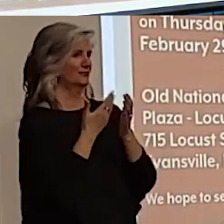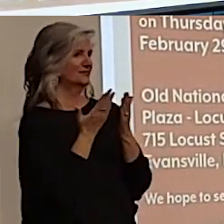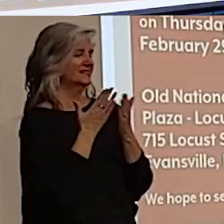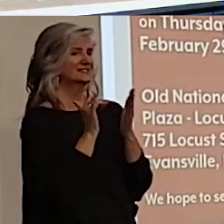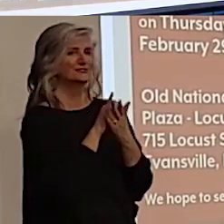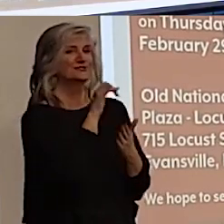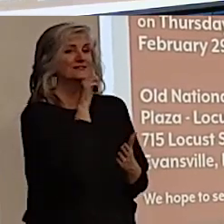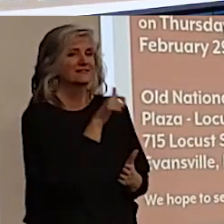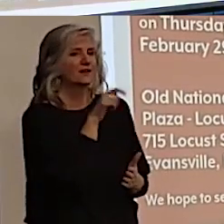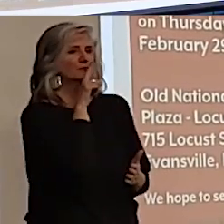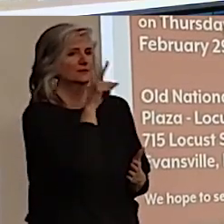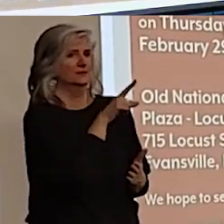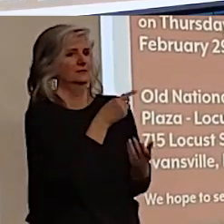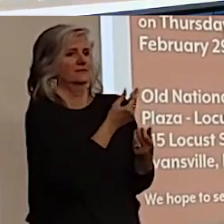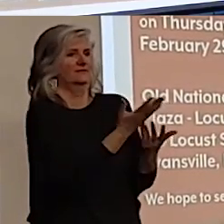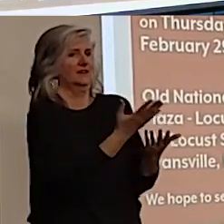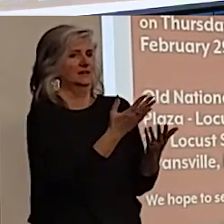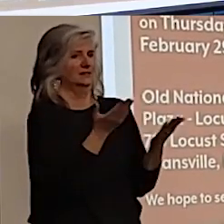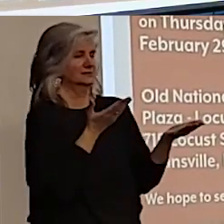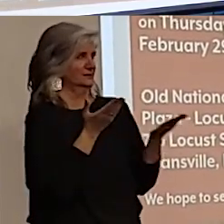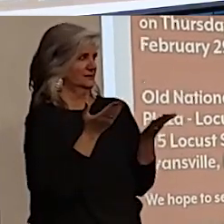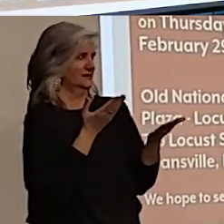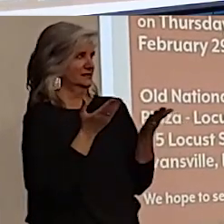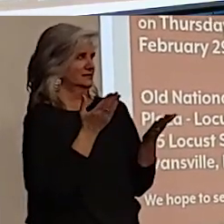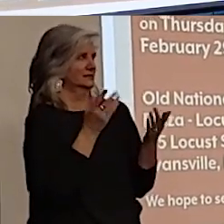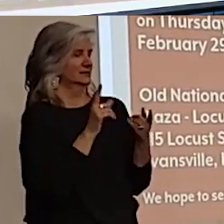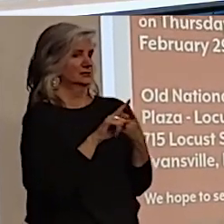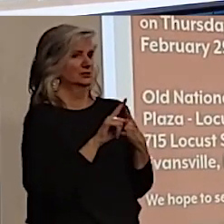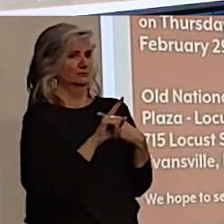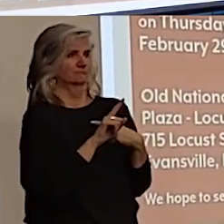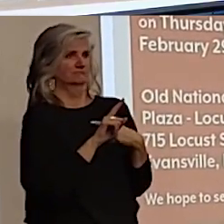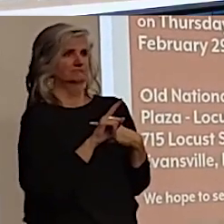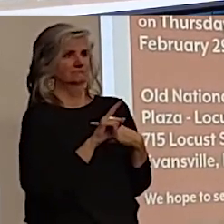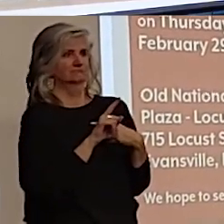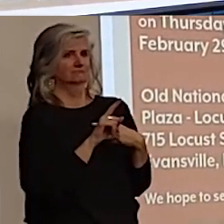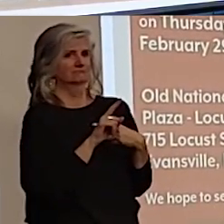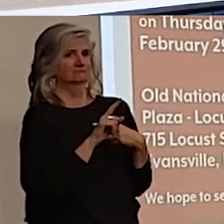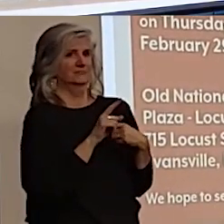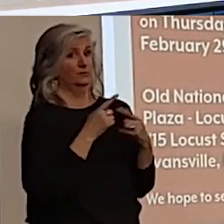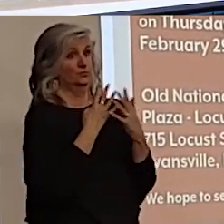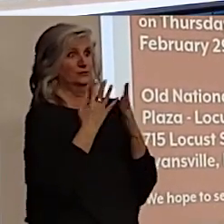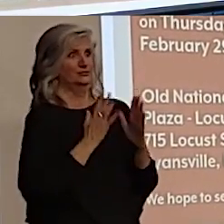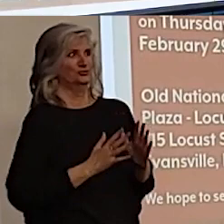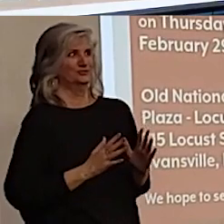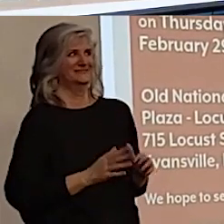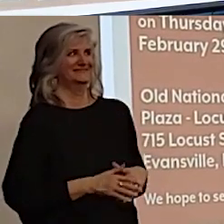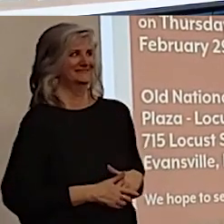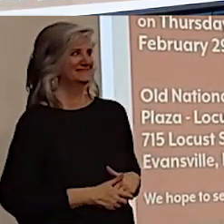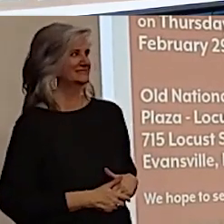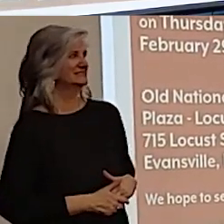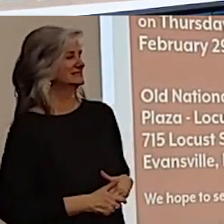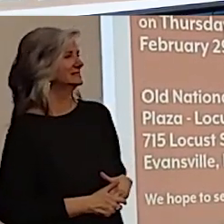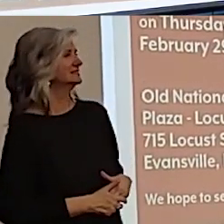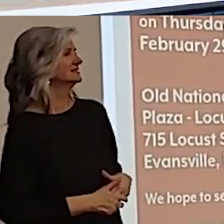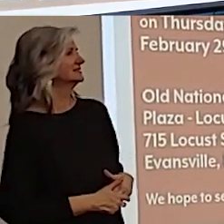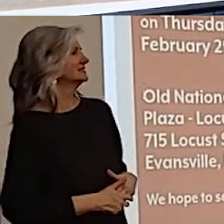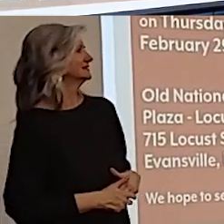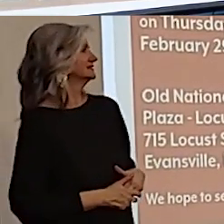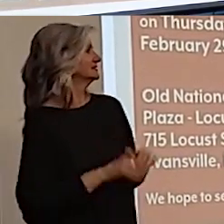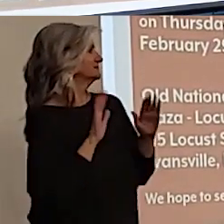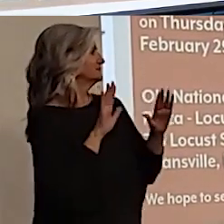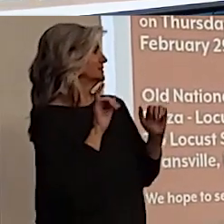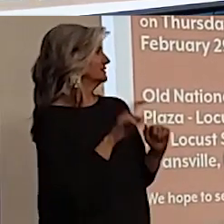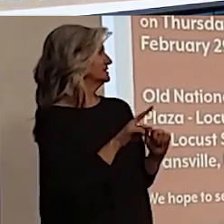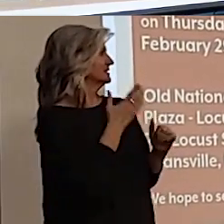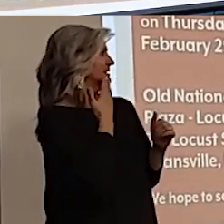aren't really providing a service to their prisoners? Great question. Thank you very